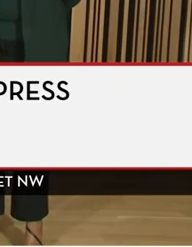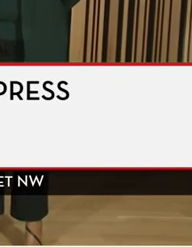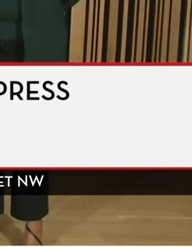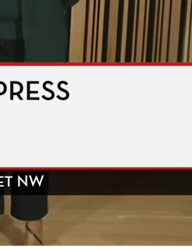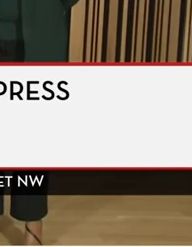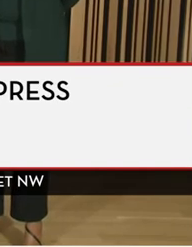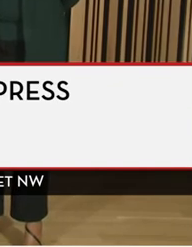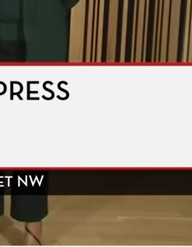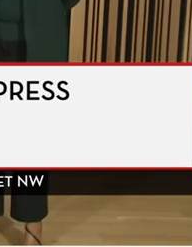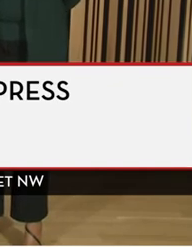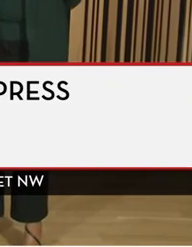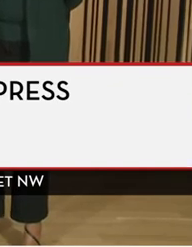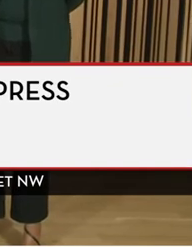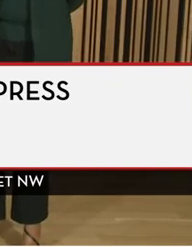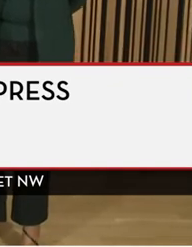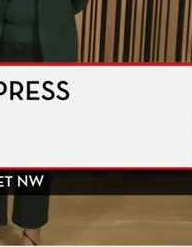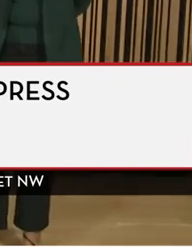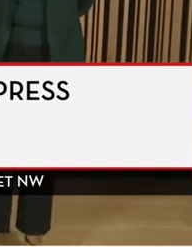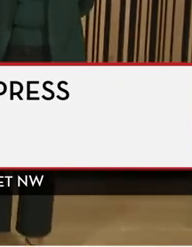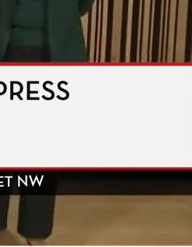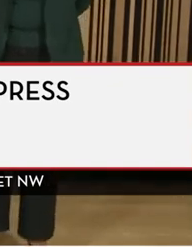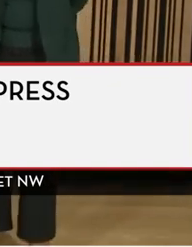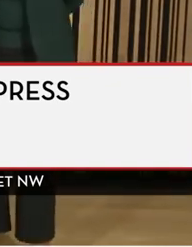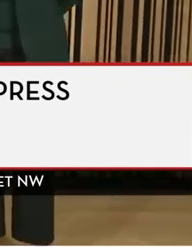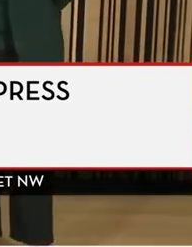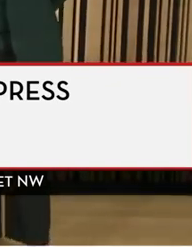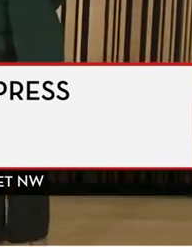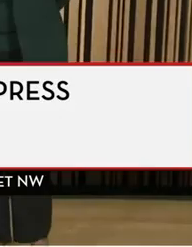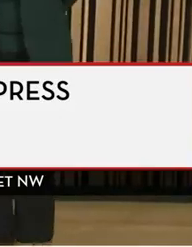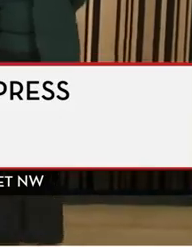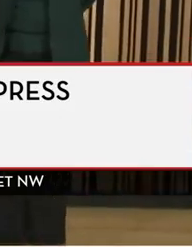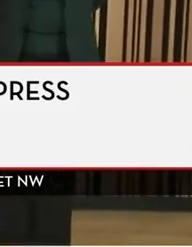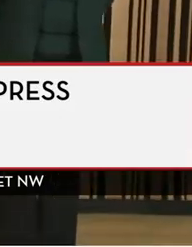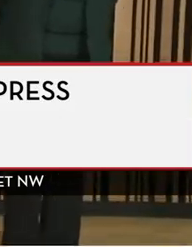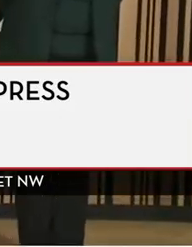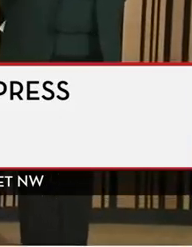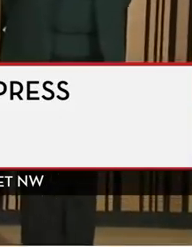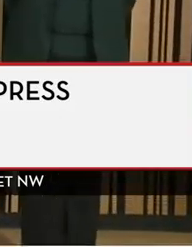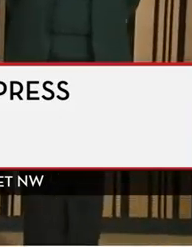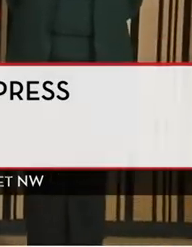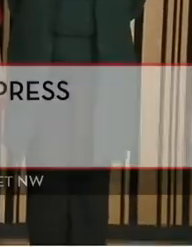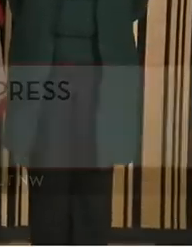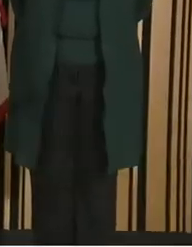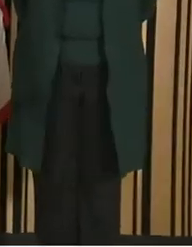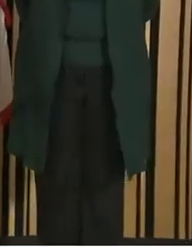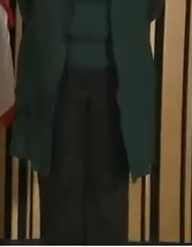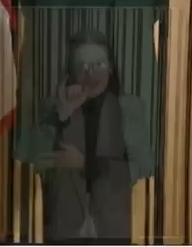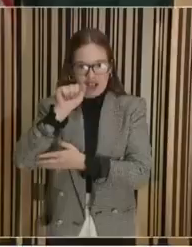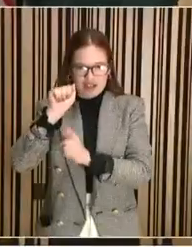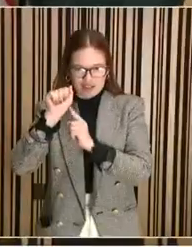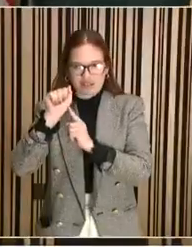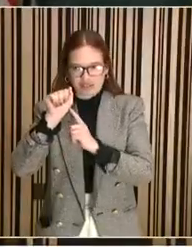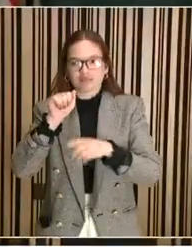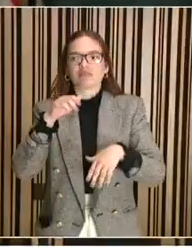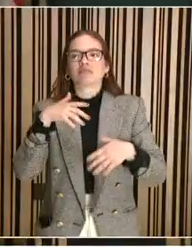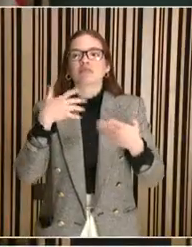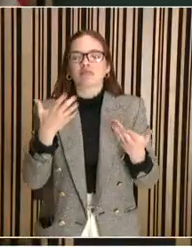Good afternoon. I am Vanessa Natali, the Deputy Director of the Office of Legal Counsel. Any